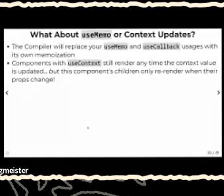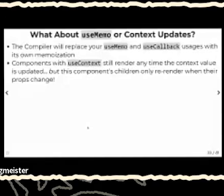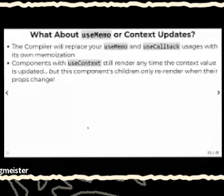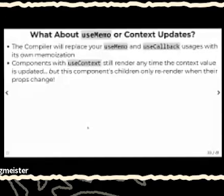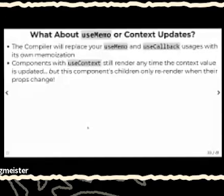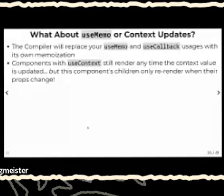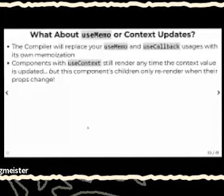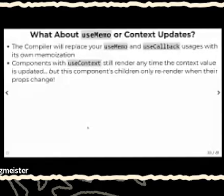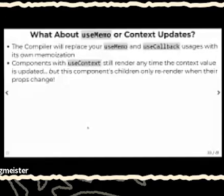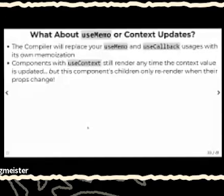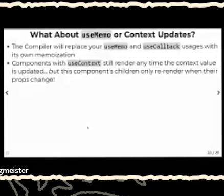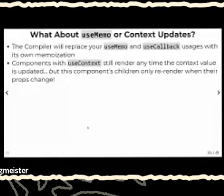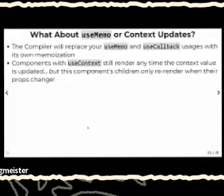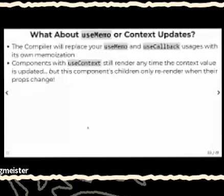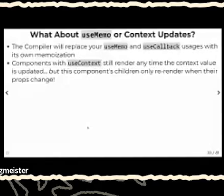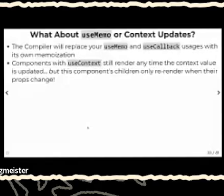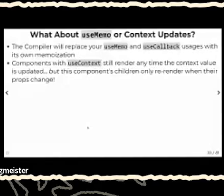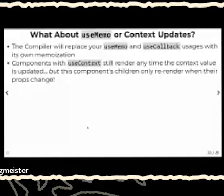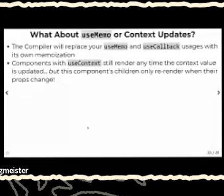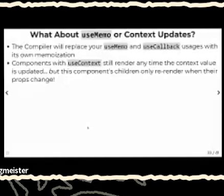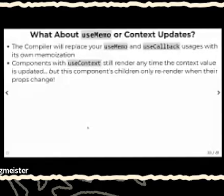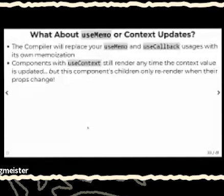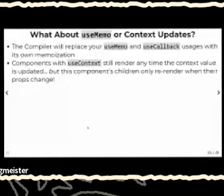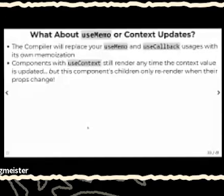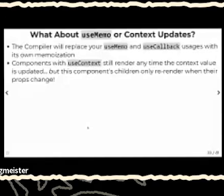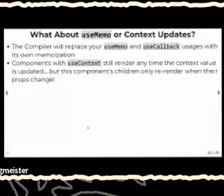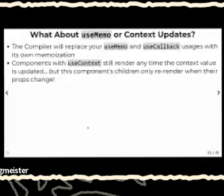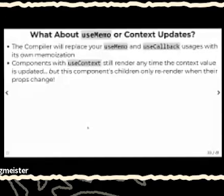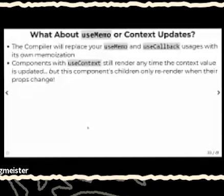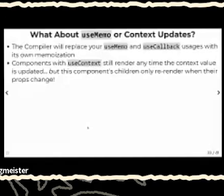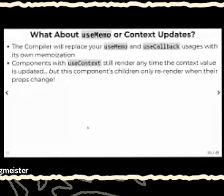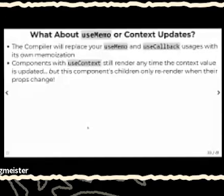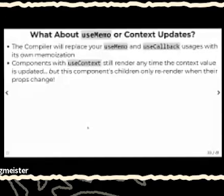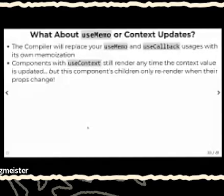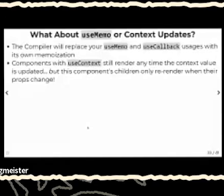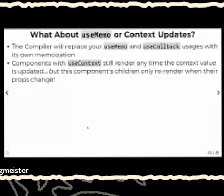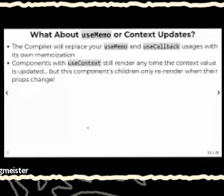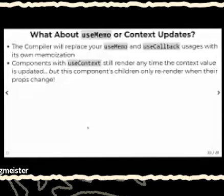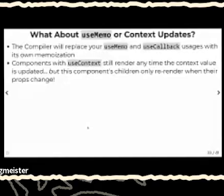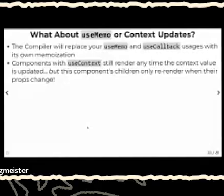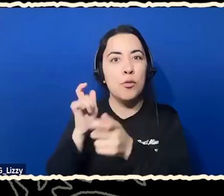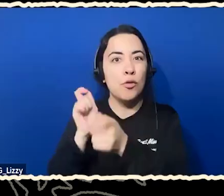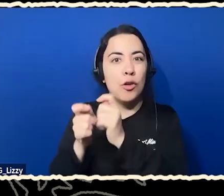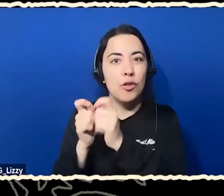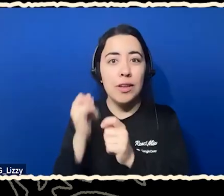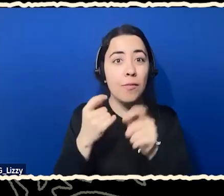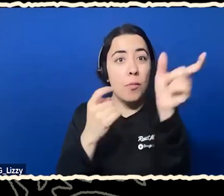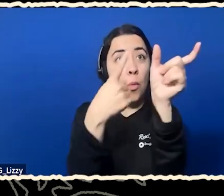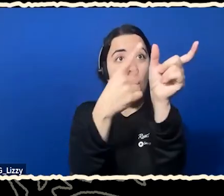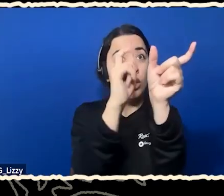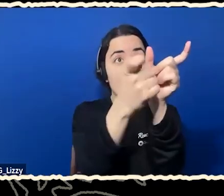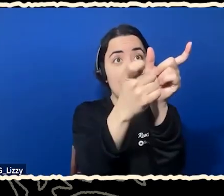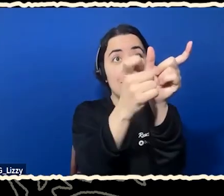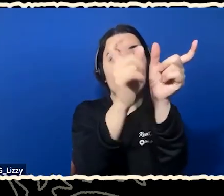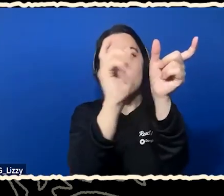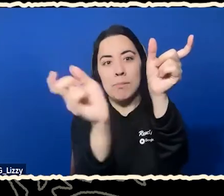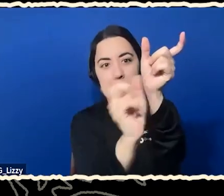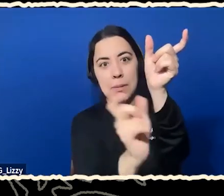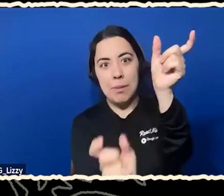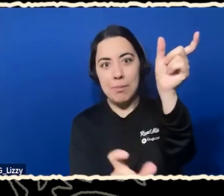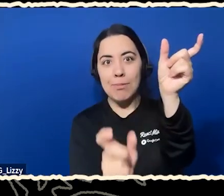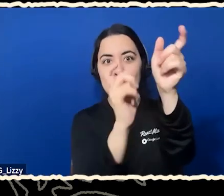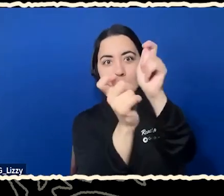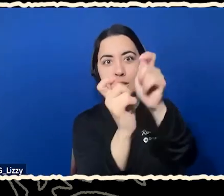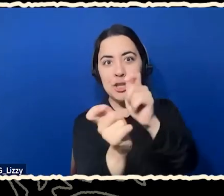easily bail out and skip rendering, that when one bit of the context updates, it just ripples all the way. So